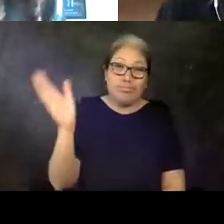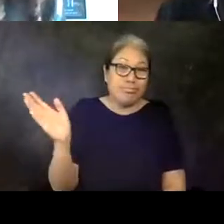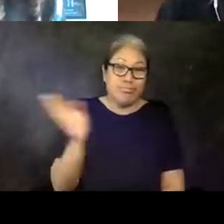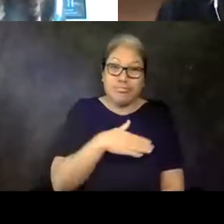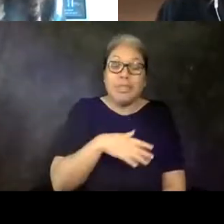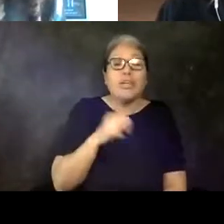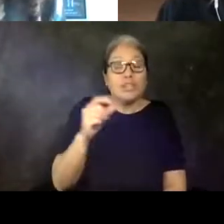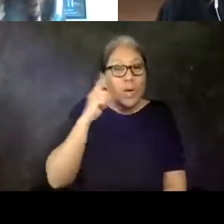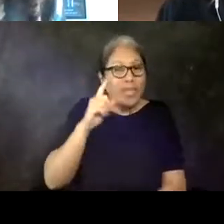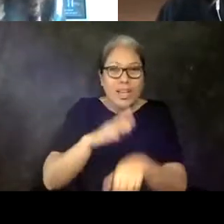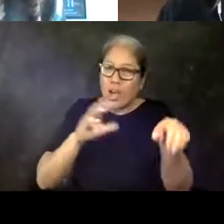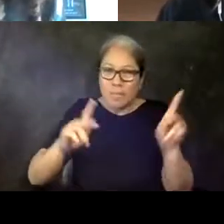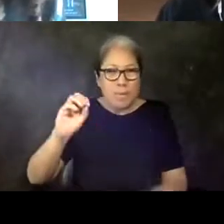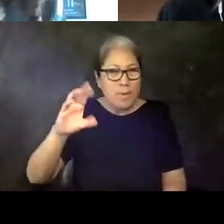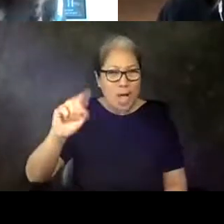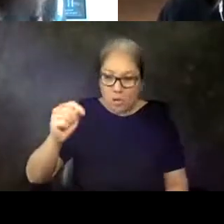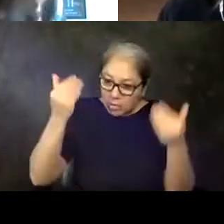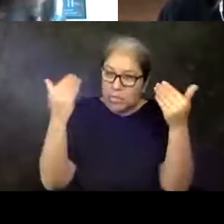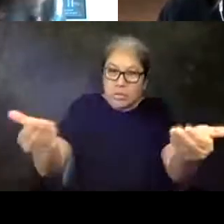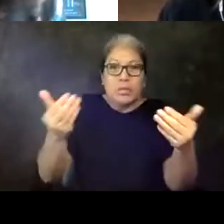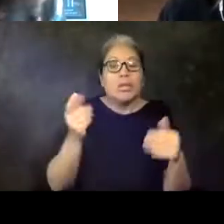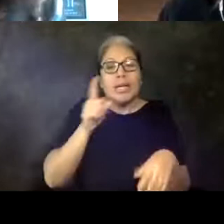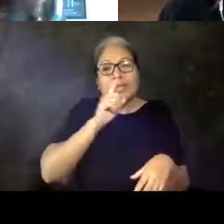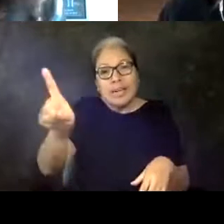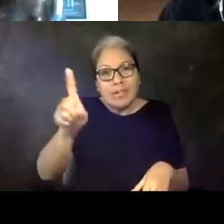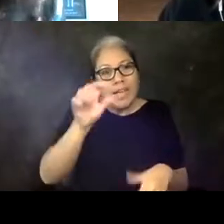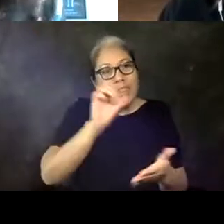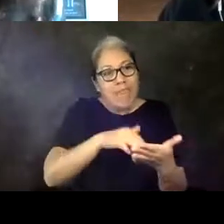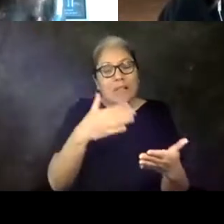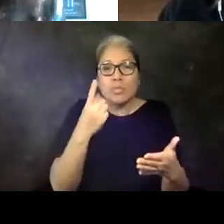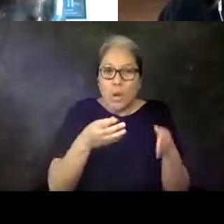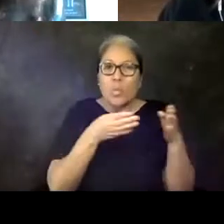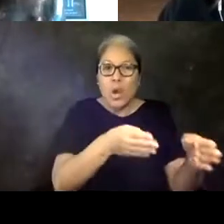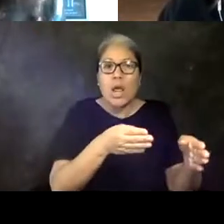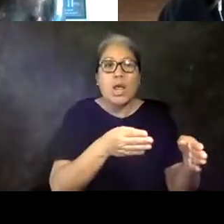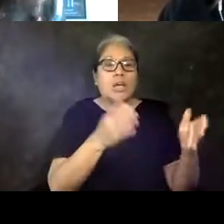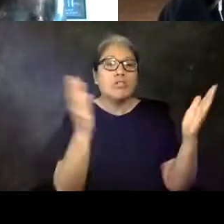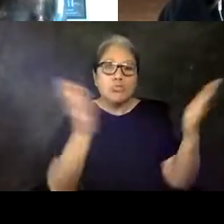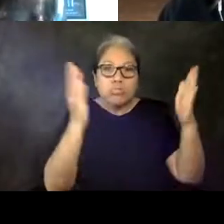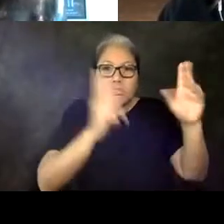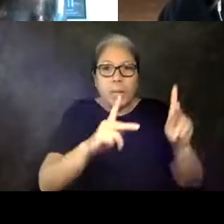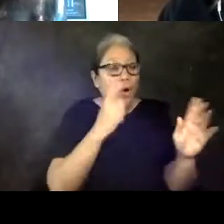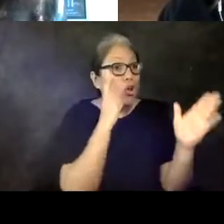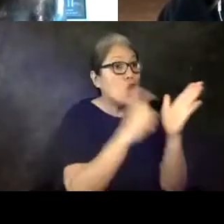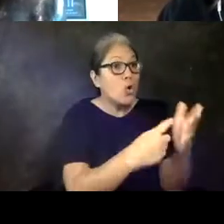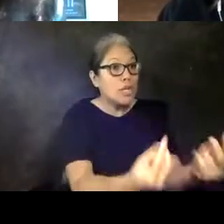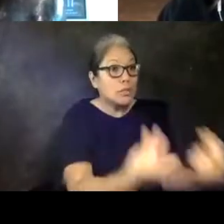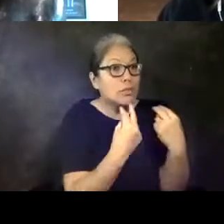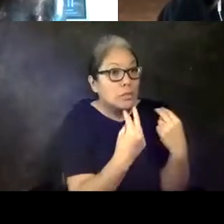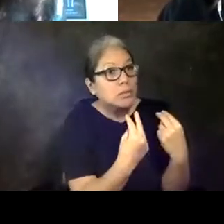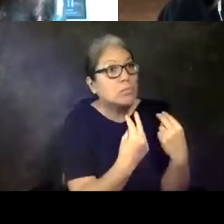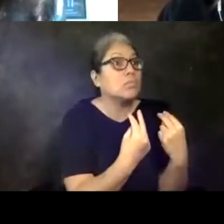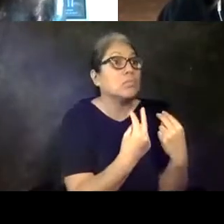is definitely a way to get, people to notice and to actually